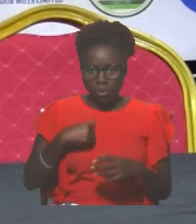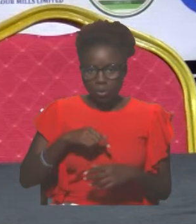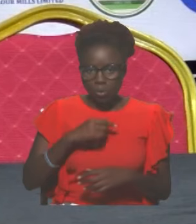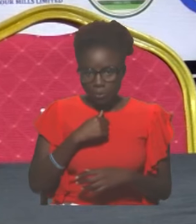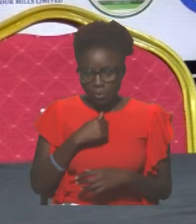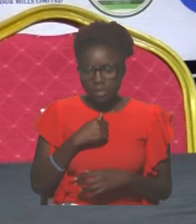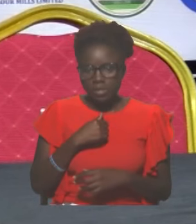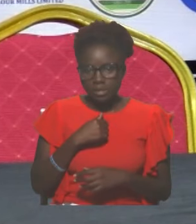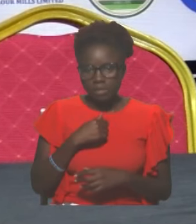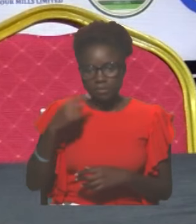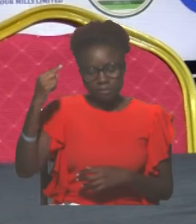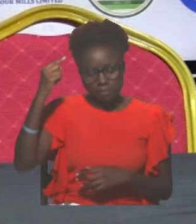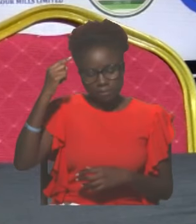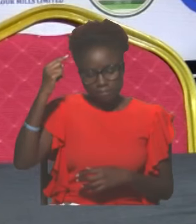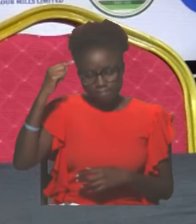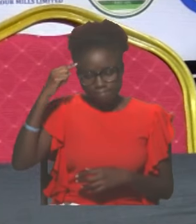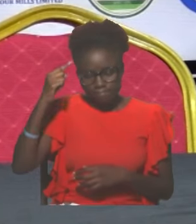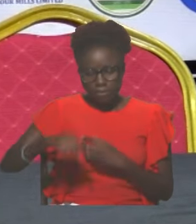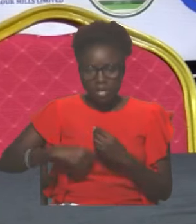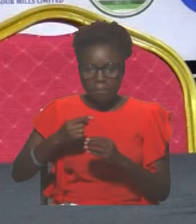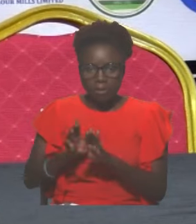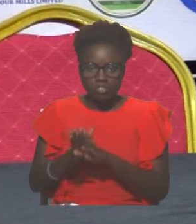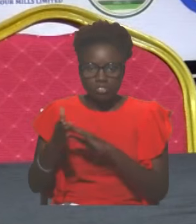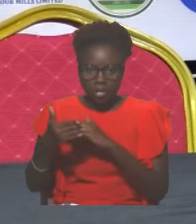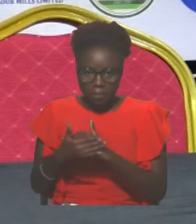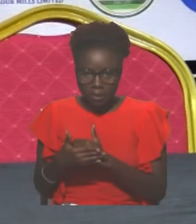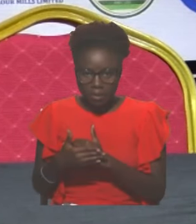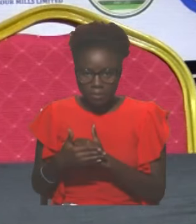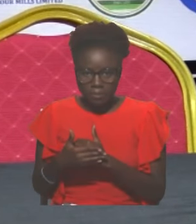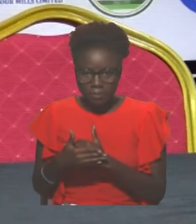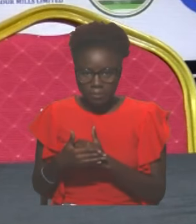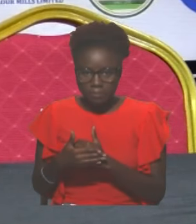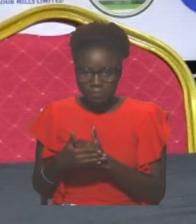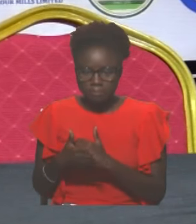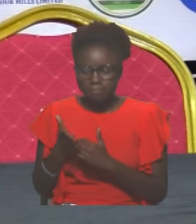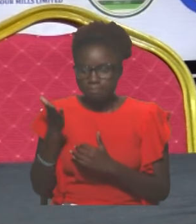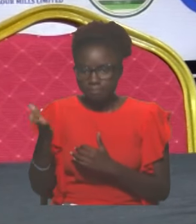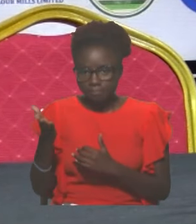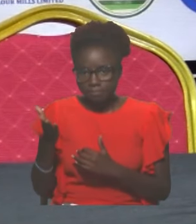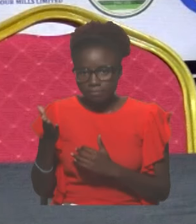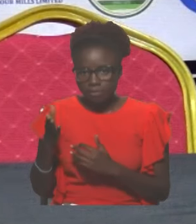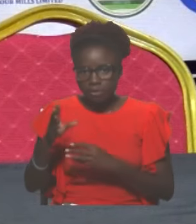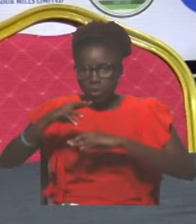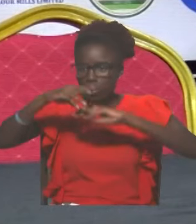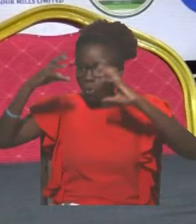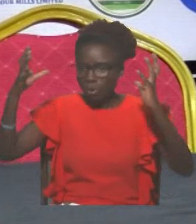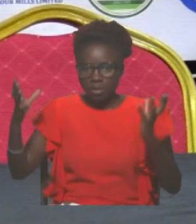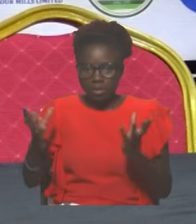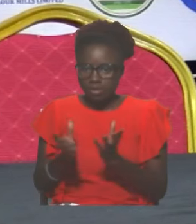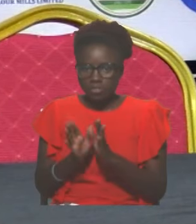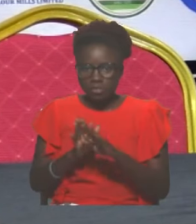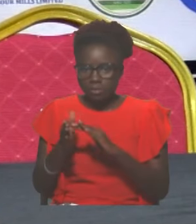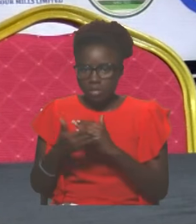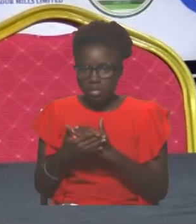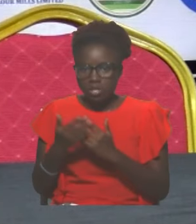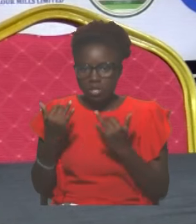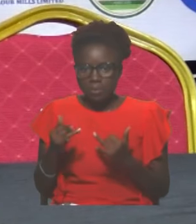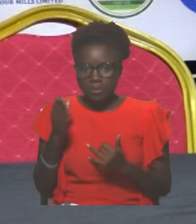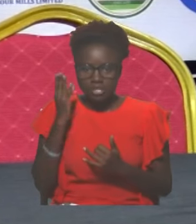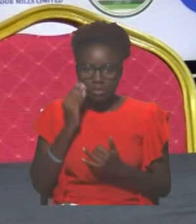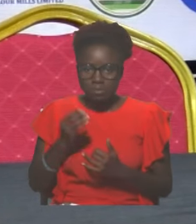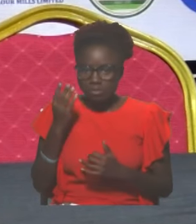there at the end of this game and give something to not just the Jamaicans on the island, but Jamaicans worldwide. We're going through a lot